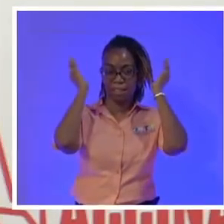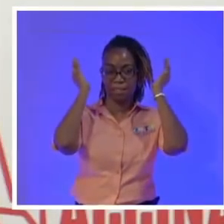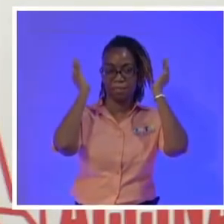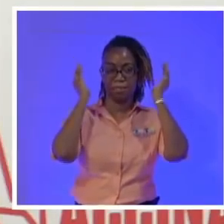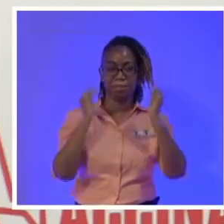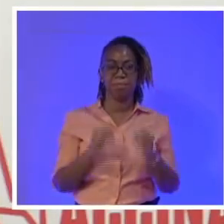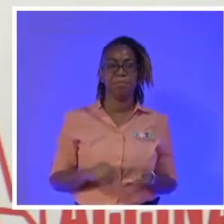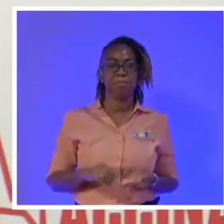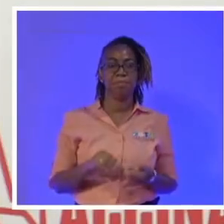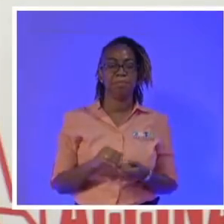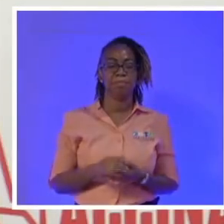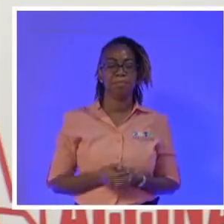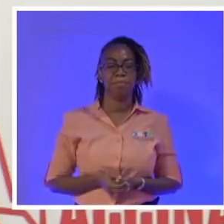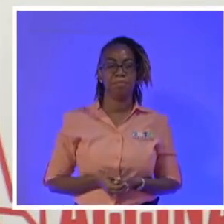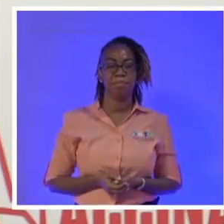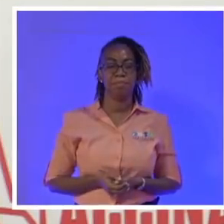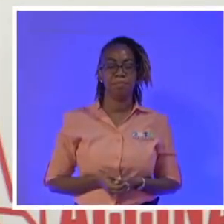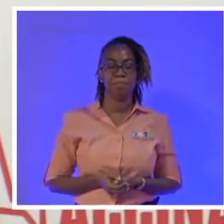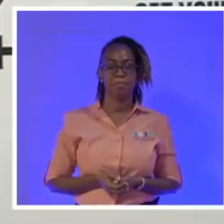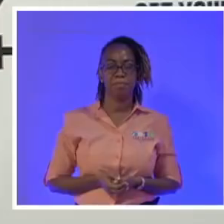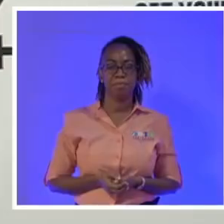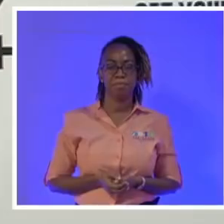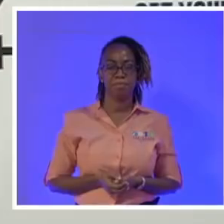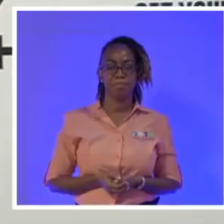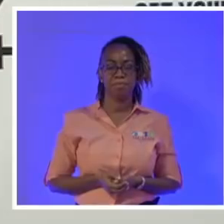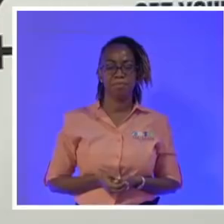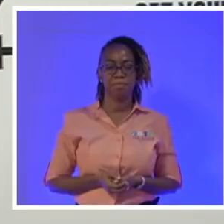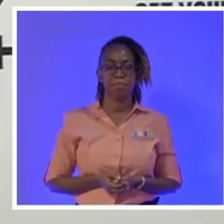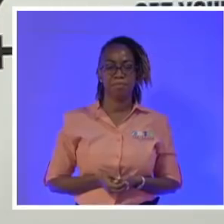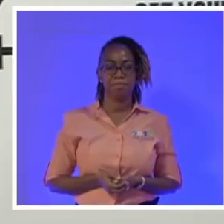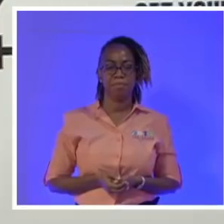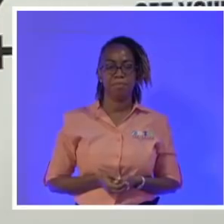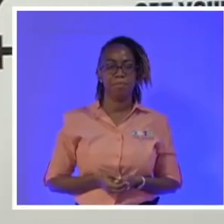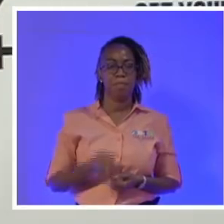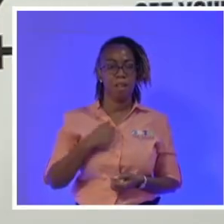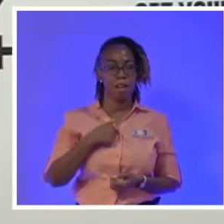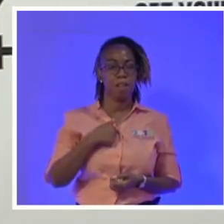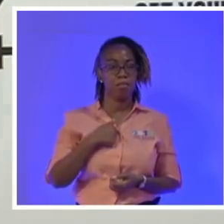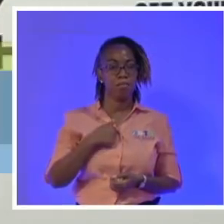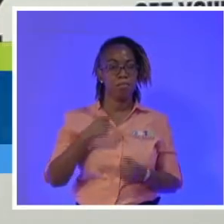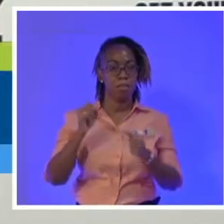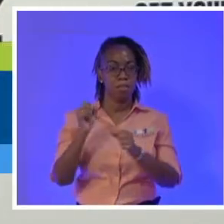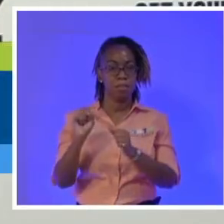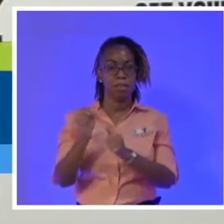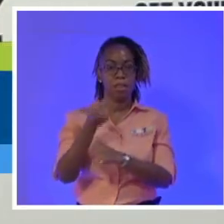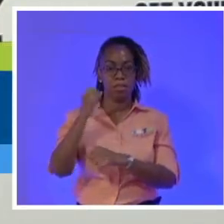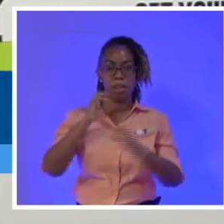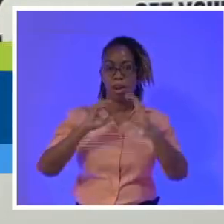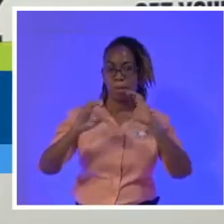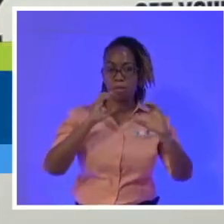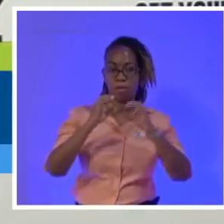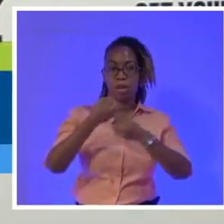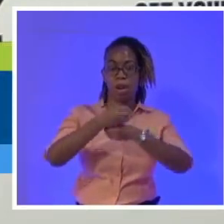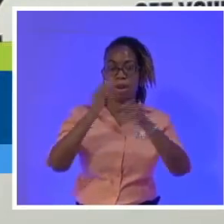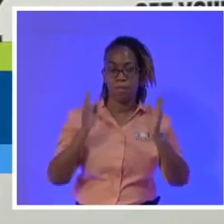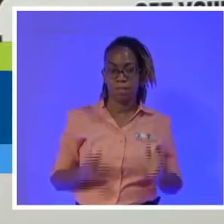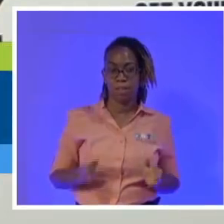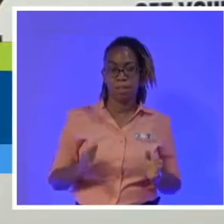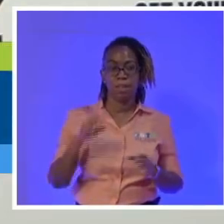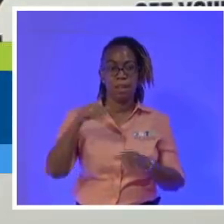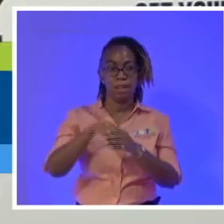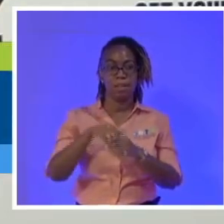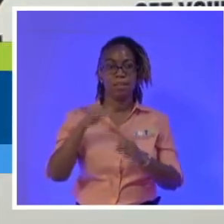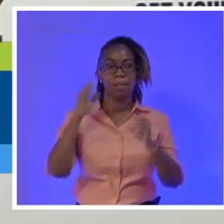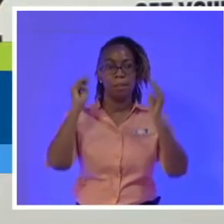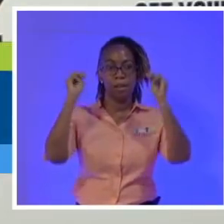Director, Epidemiology Division, Ministry of Health. I am Al Alexander, Senior Corporate Communications Officer in the Ministry